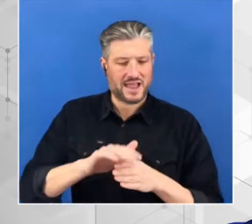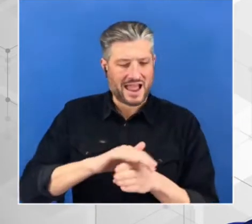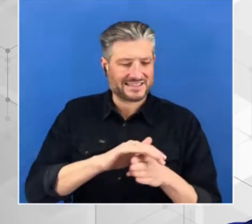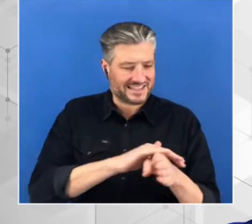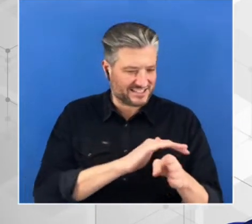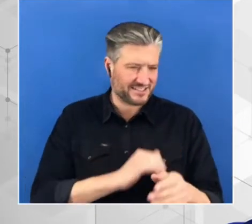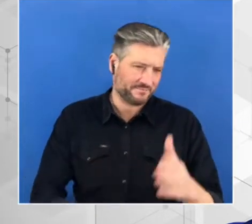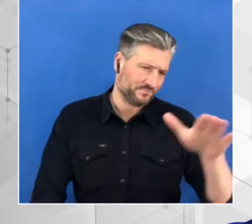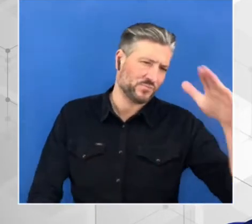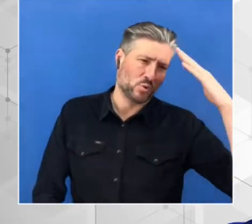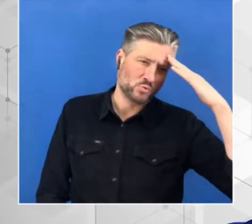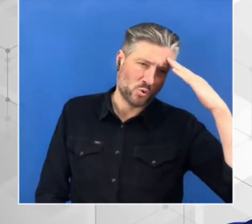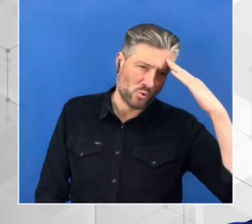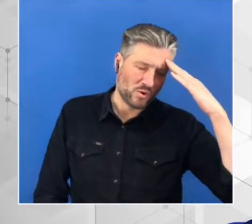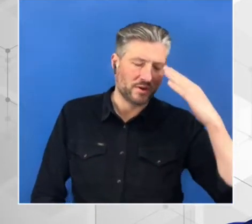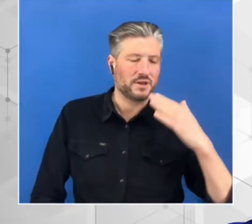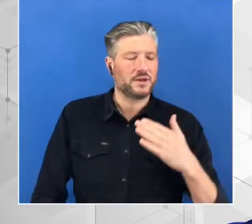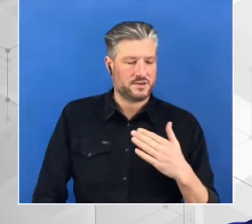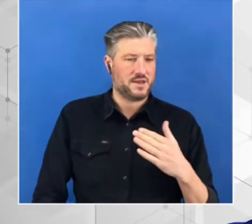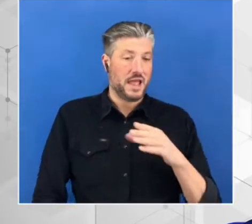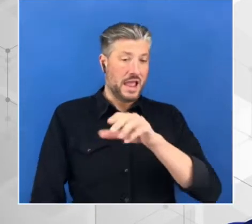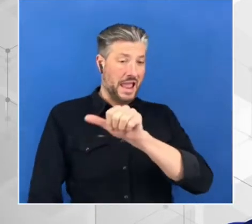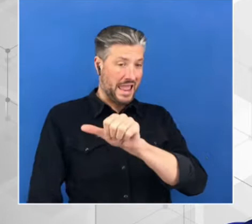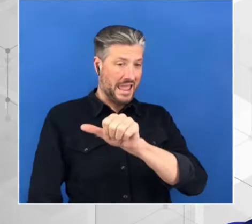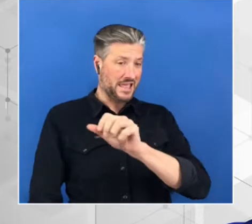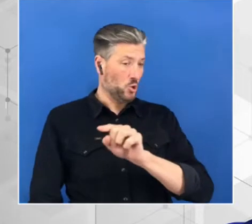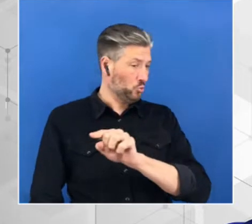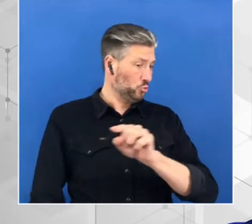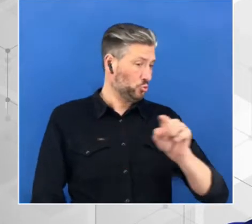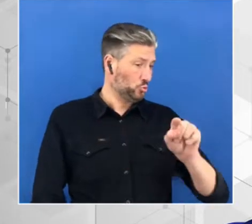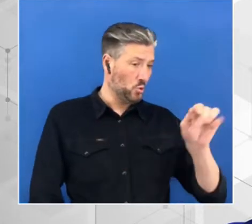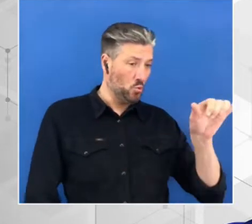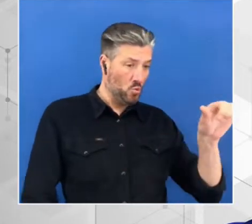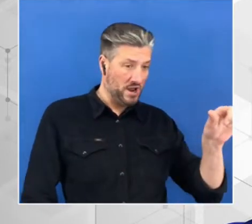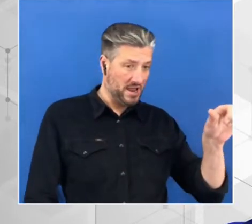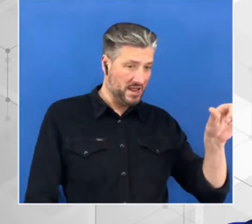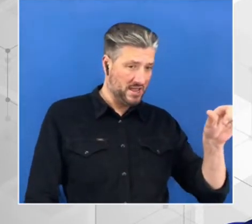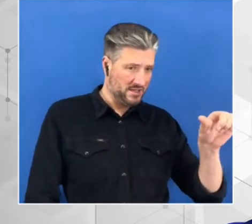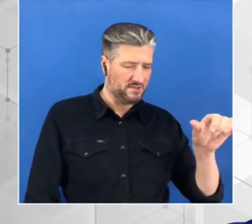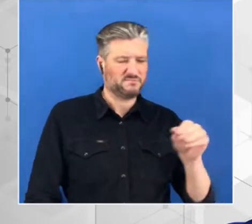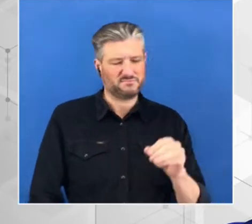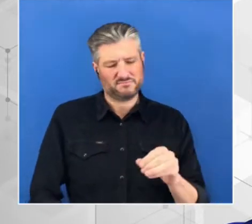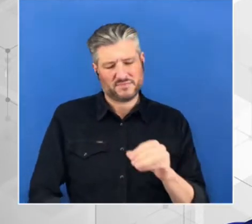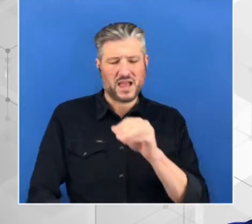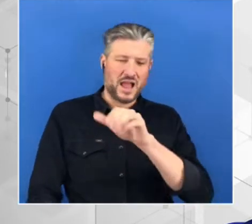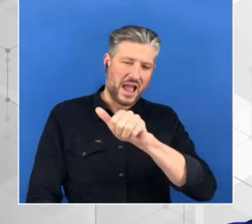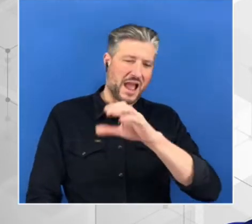the Y in the word accessibility. So now everyone knows what that